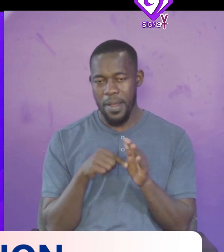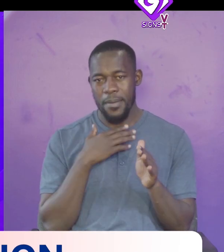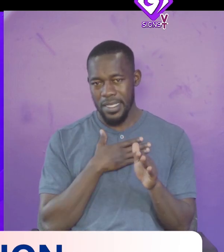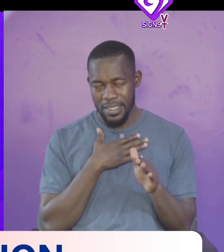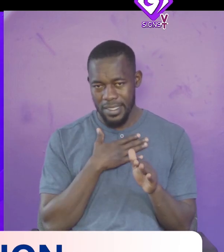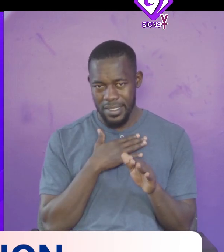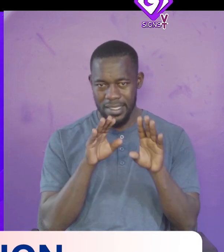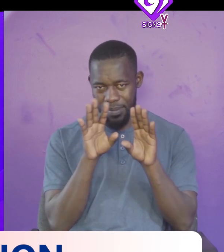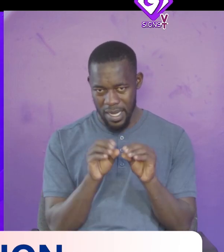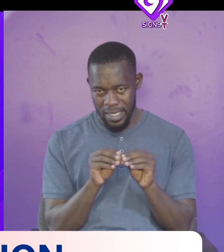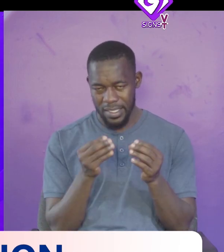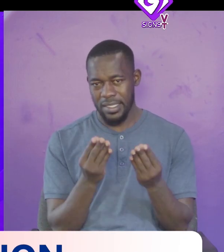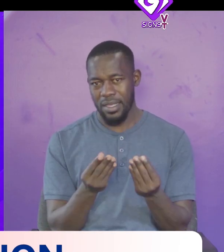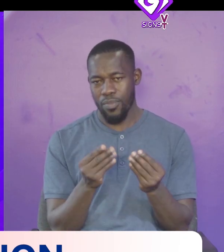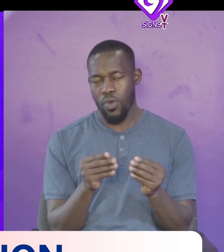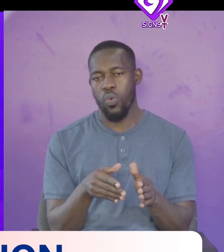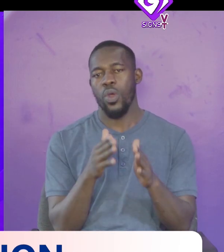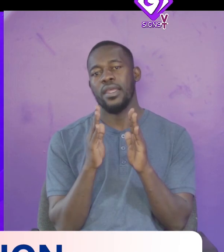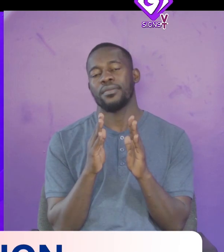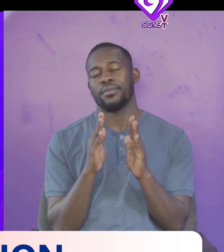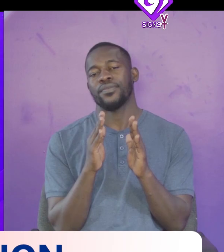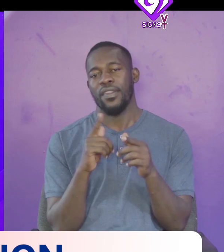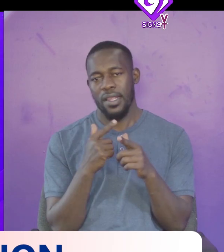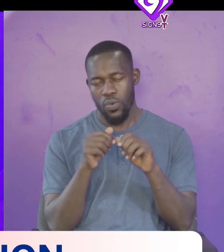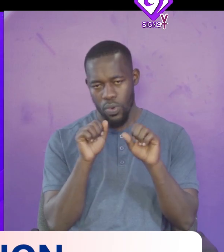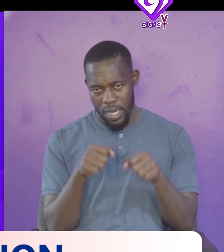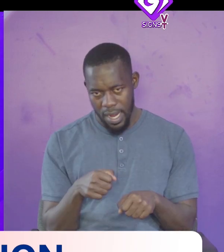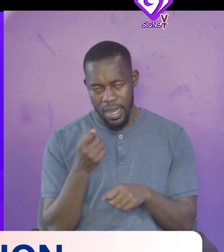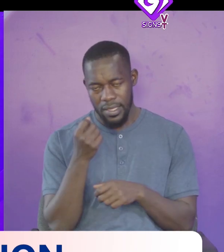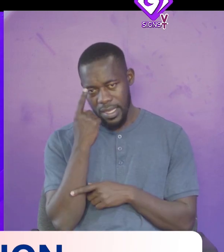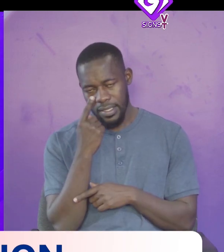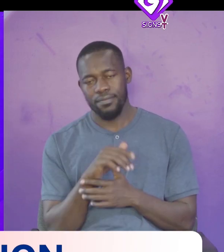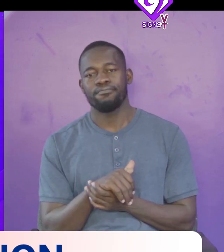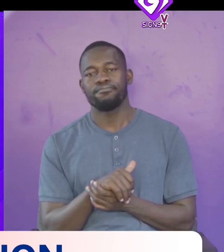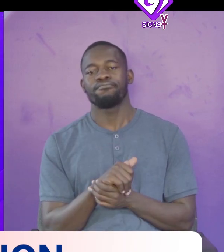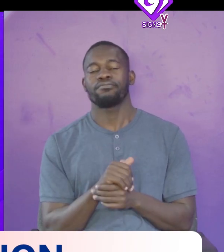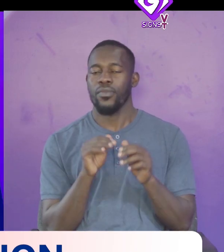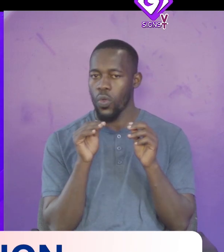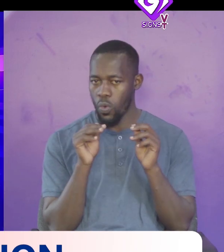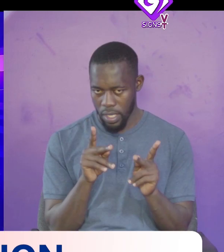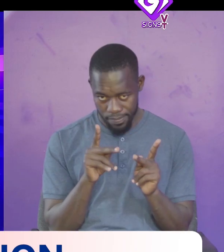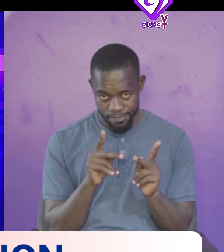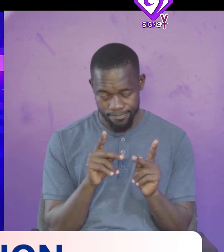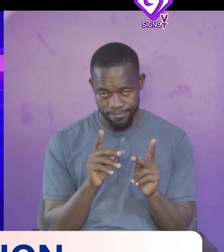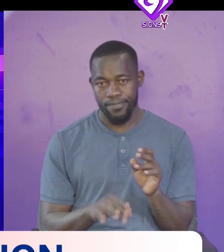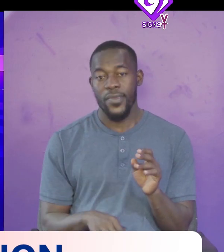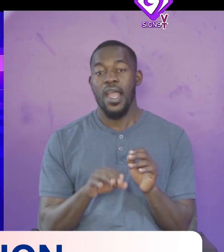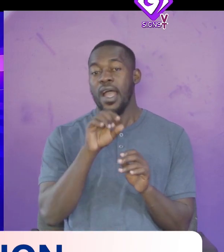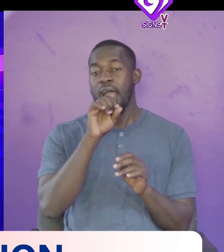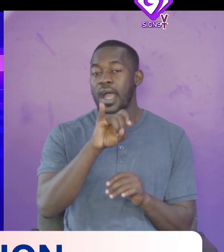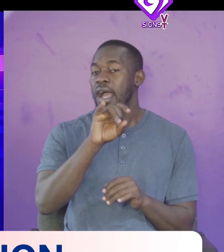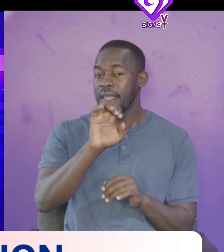so simply, in a manner that they can understand. So there was regulations that IBC had produced